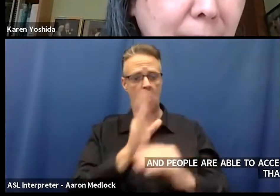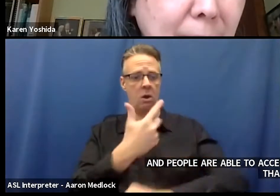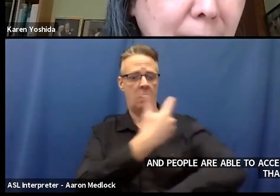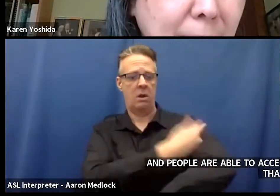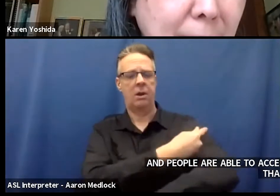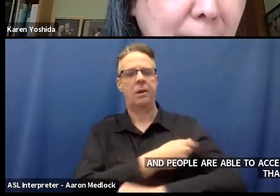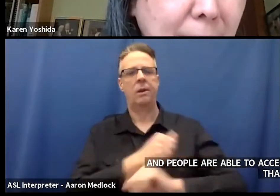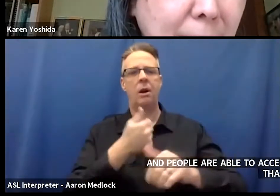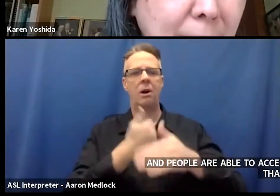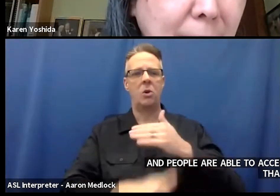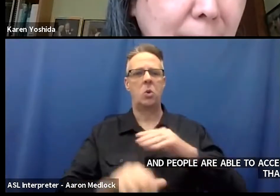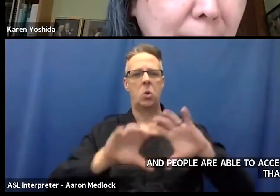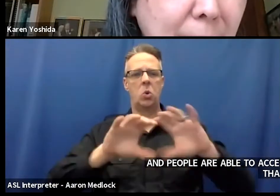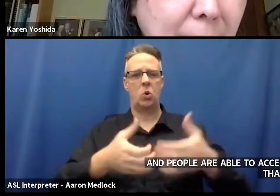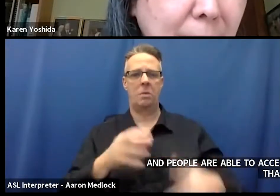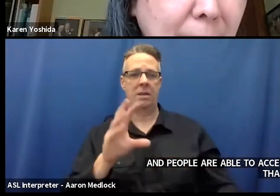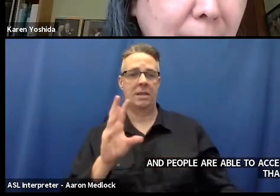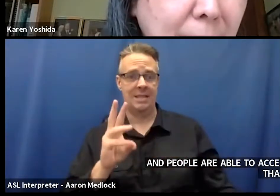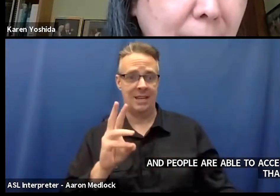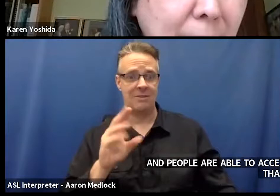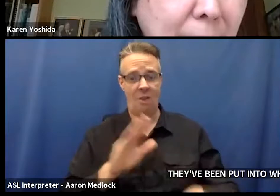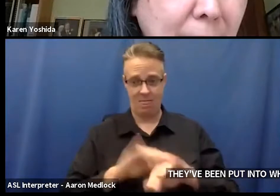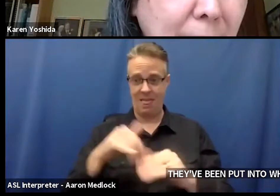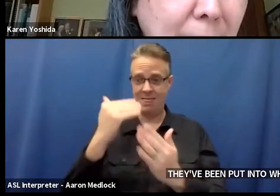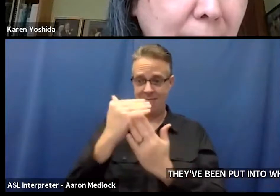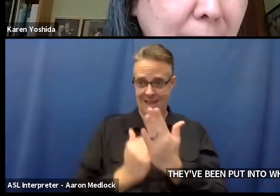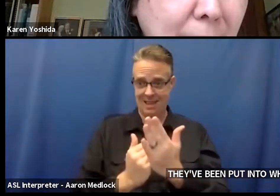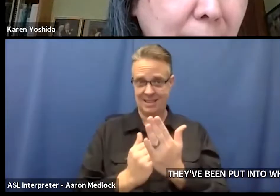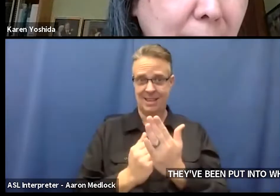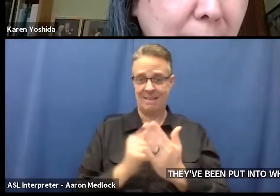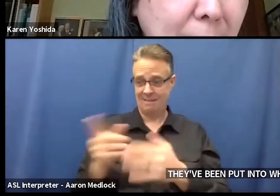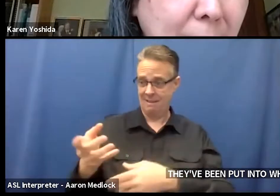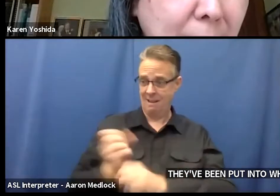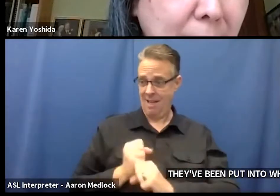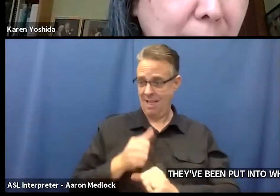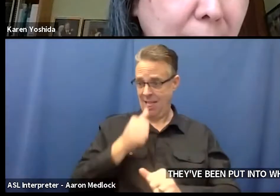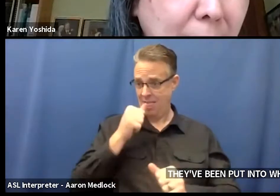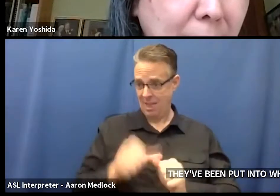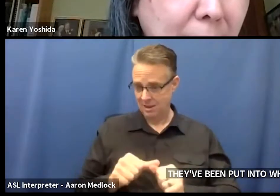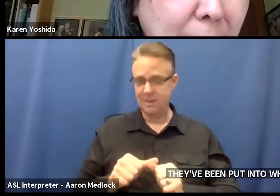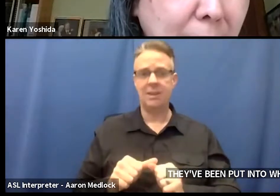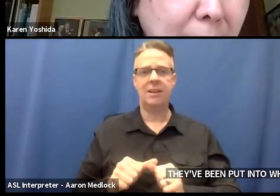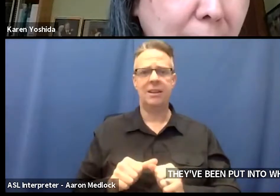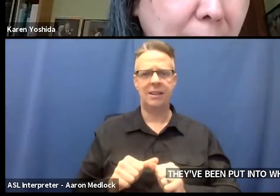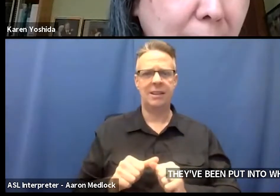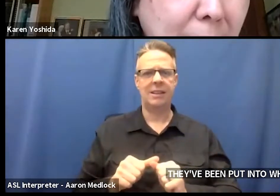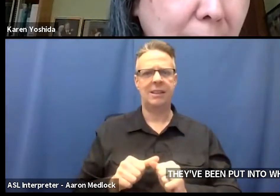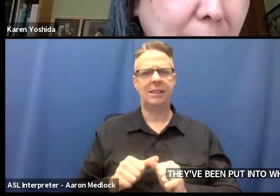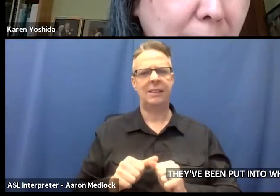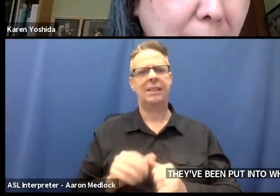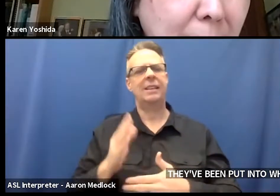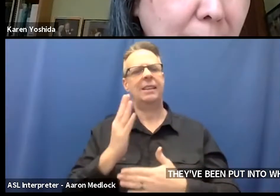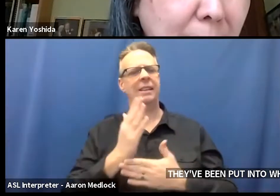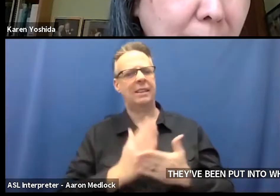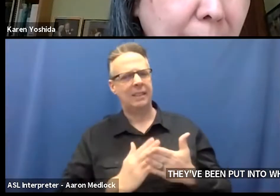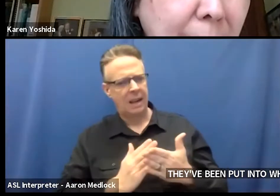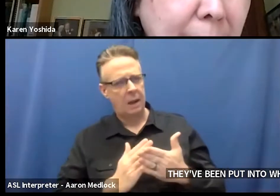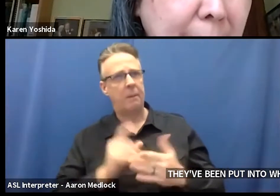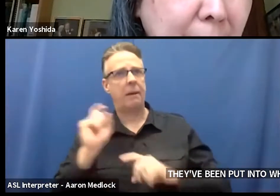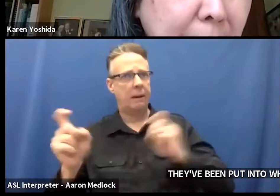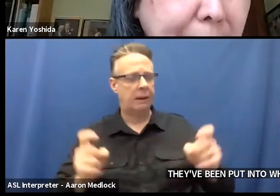6. If they're on that shielding list, if they got that letter, and some more people were added and some people